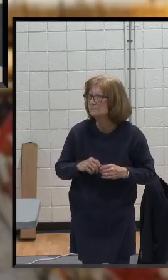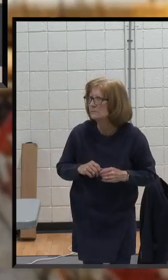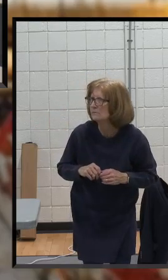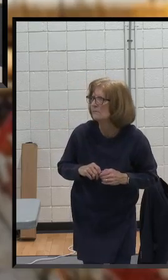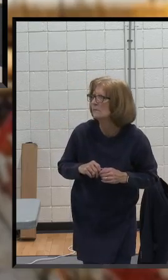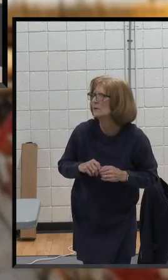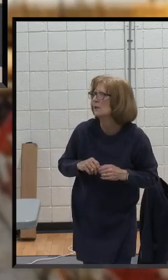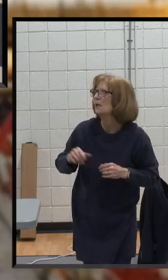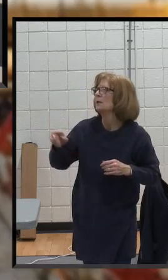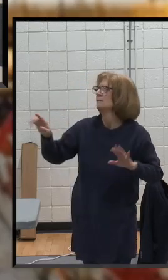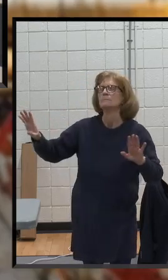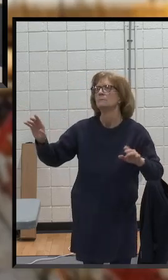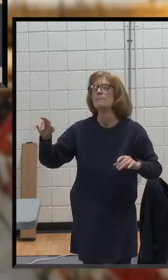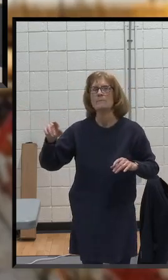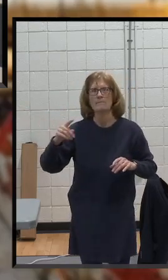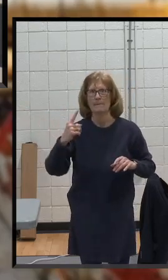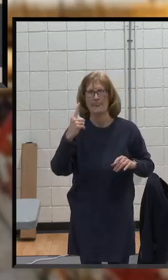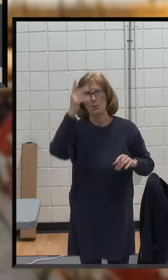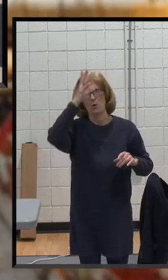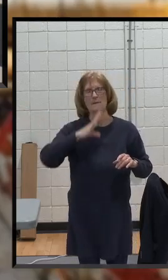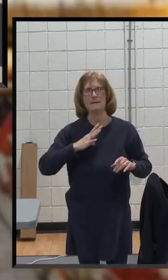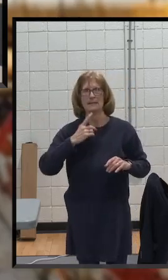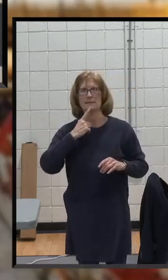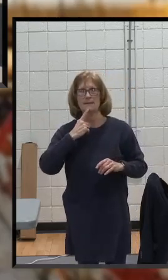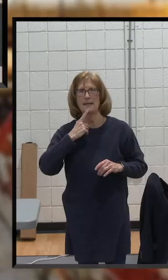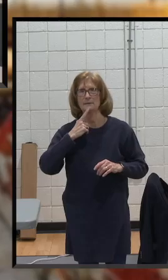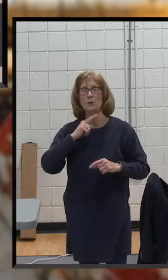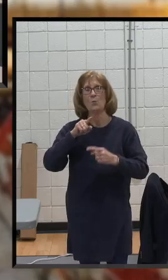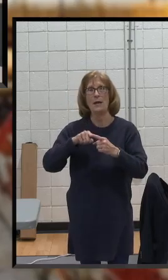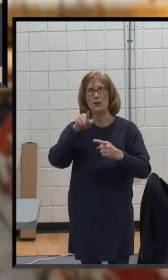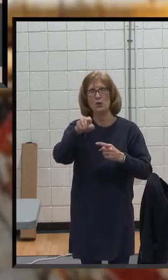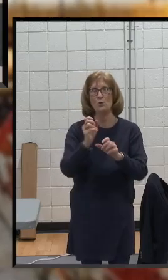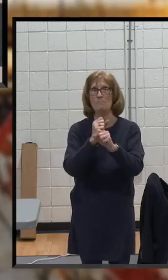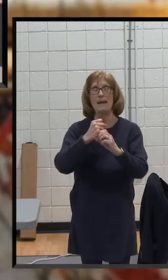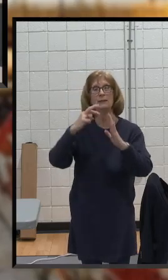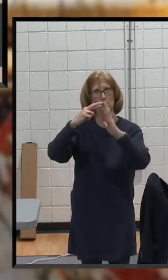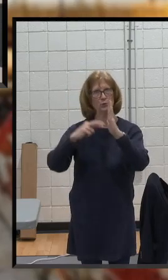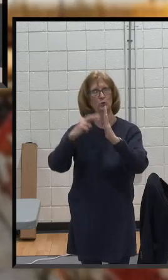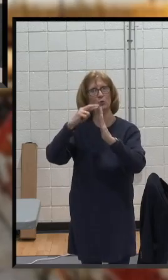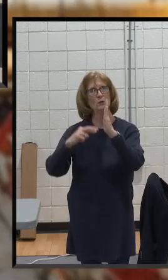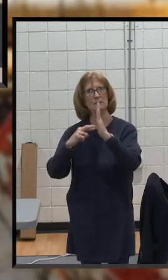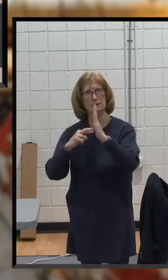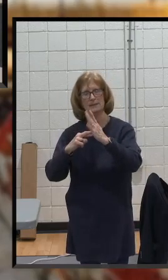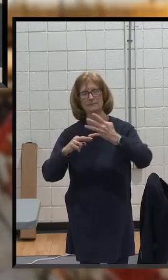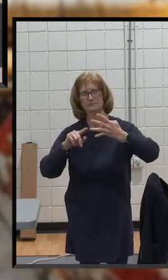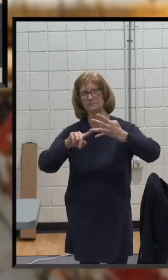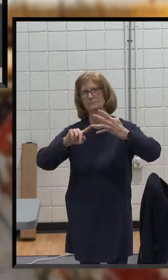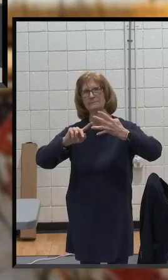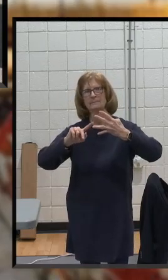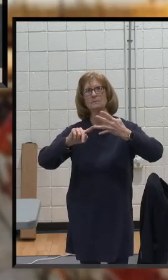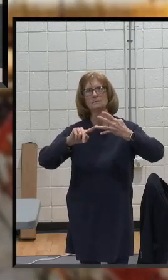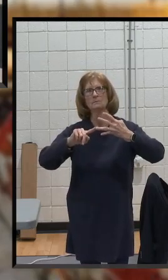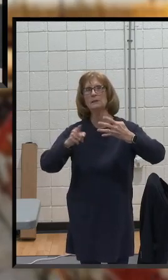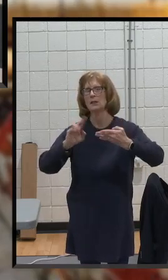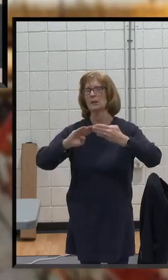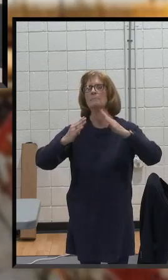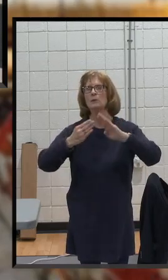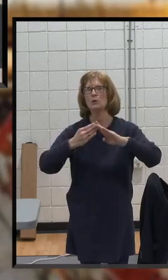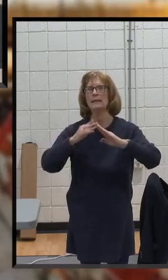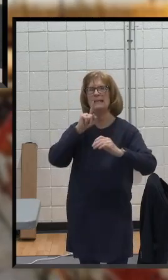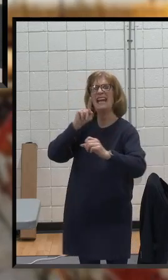I'm saying, like, make it part of the bid process, so the community is guaranteed to get a piece of